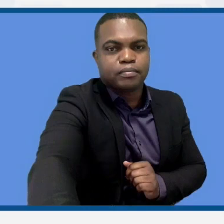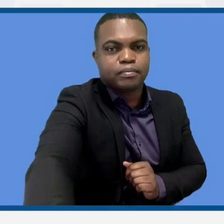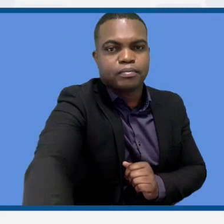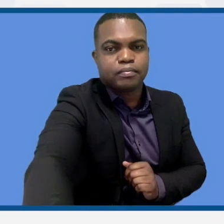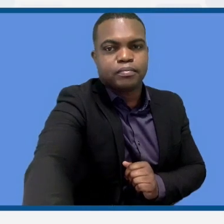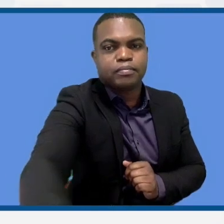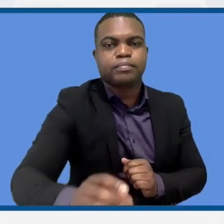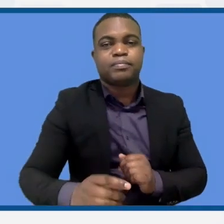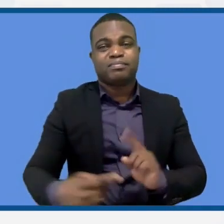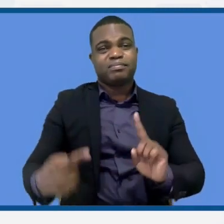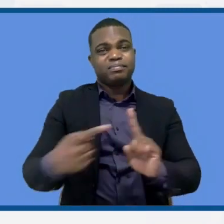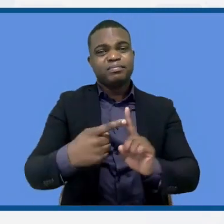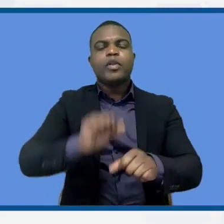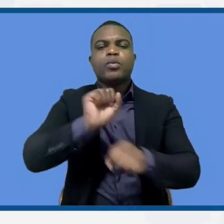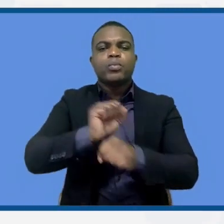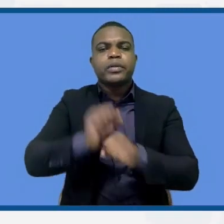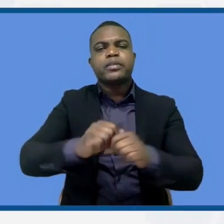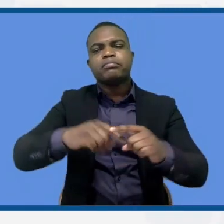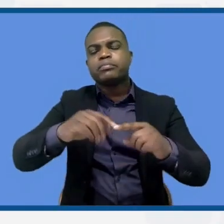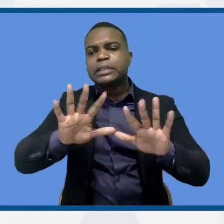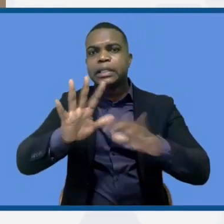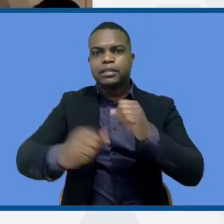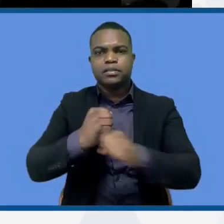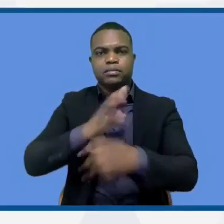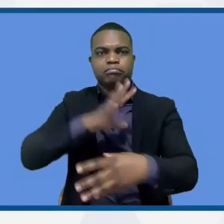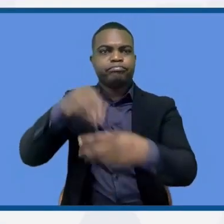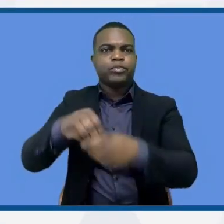And so, Nigel, please, you have the floor.